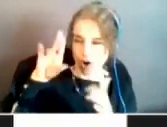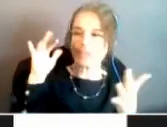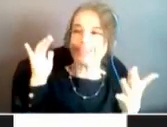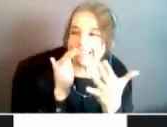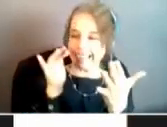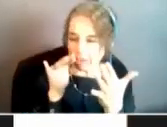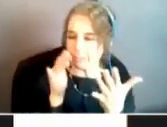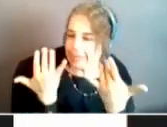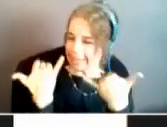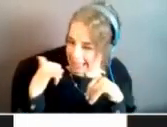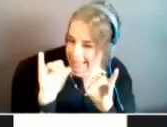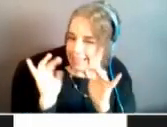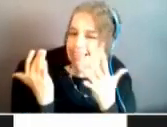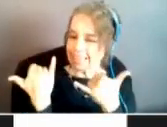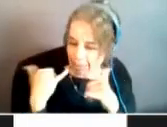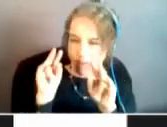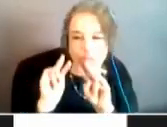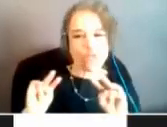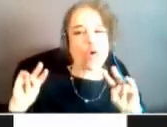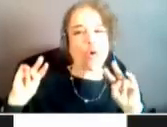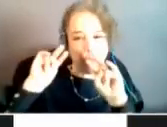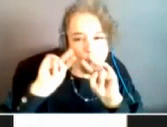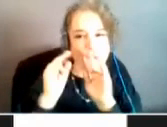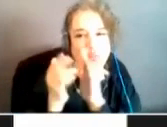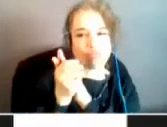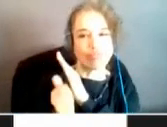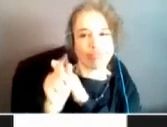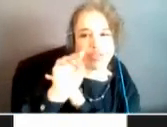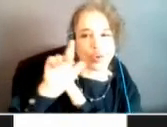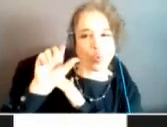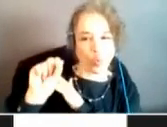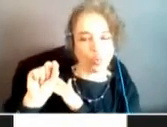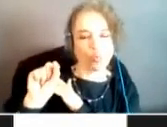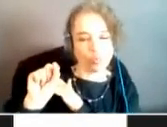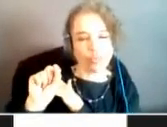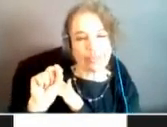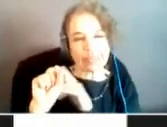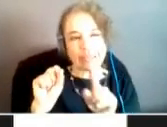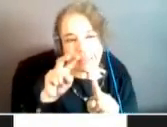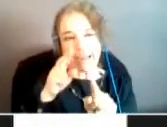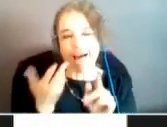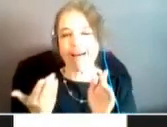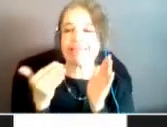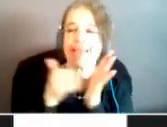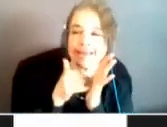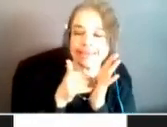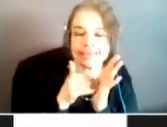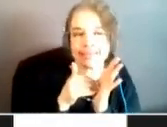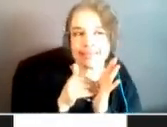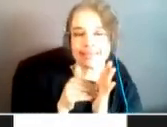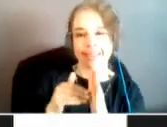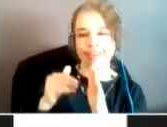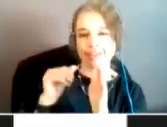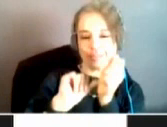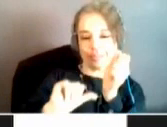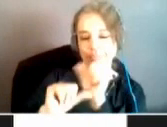And it's still a valuable tool in the, you know, fight against